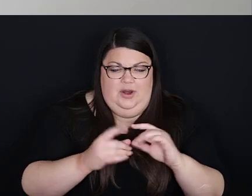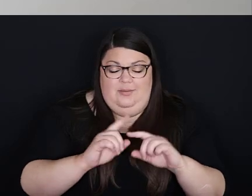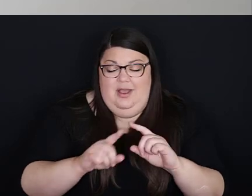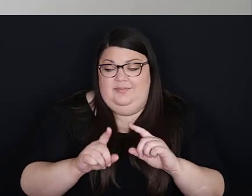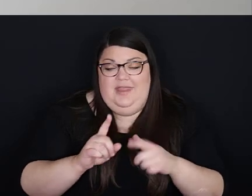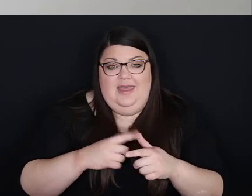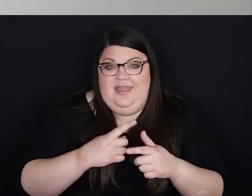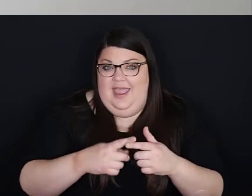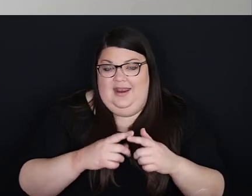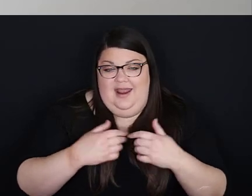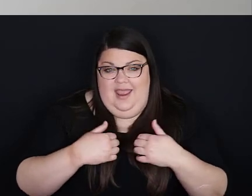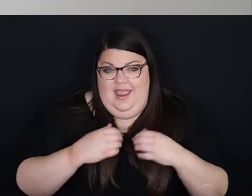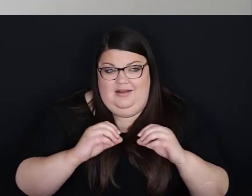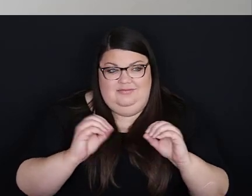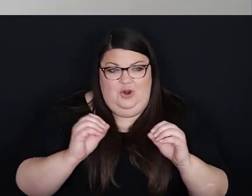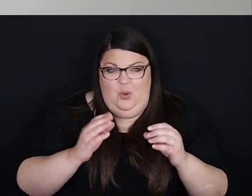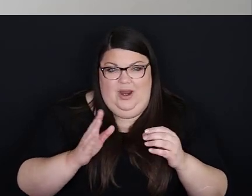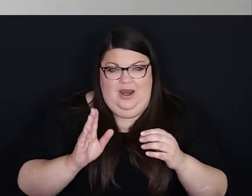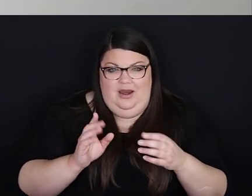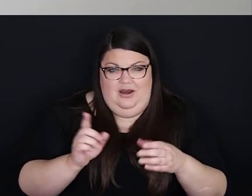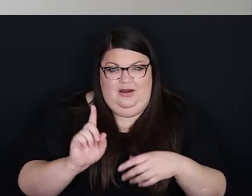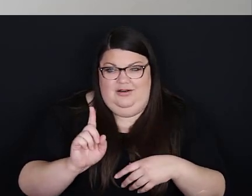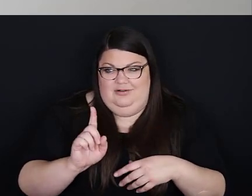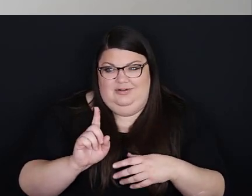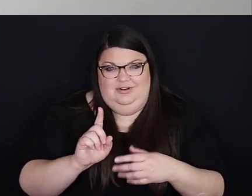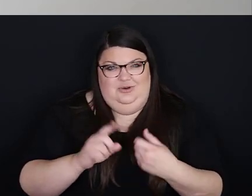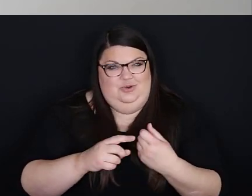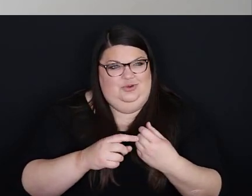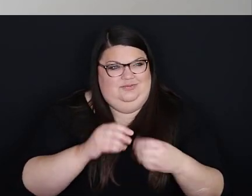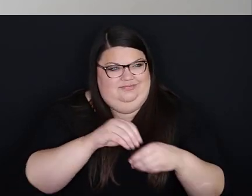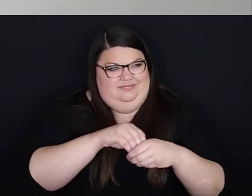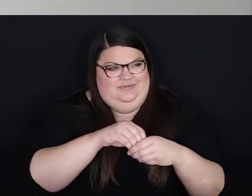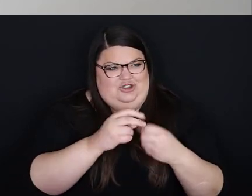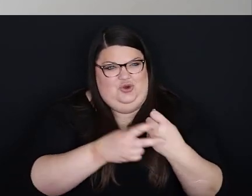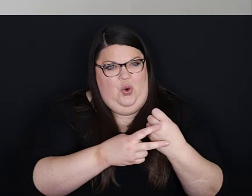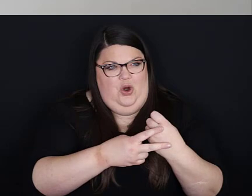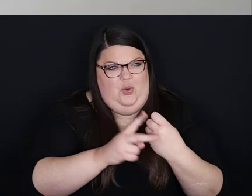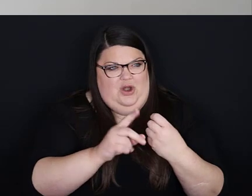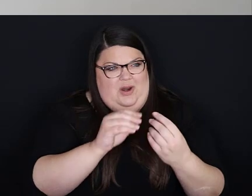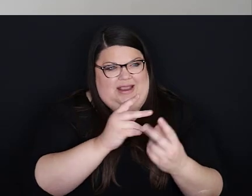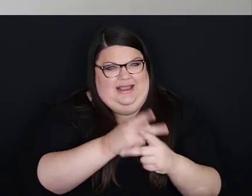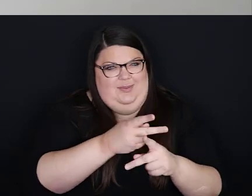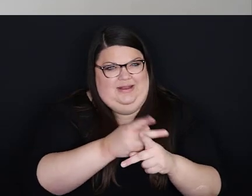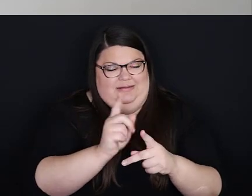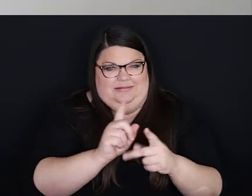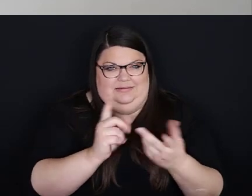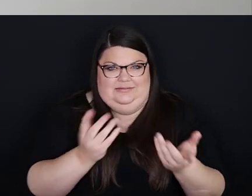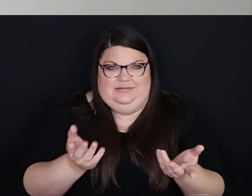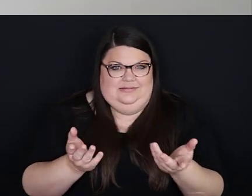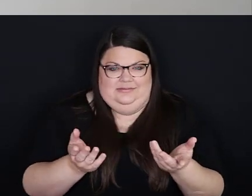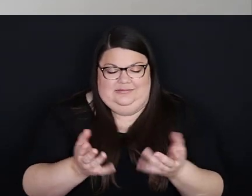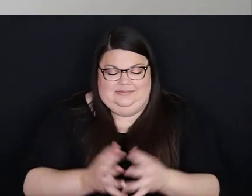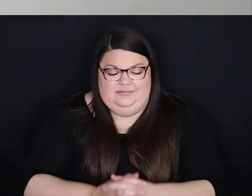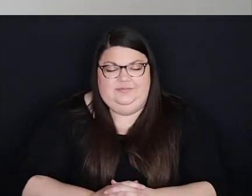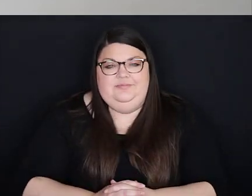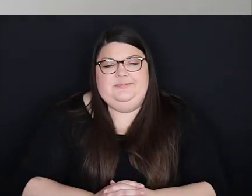then I didn't have anywhere to store it. I mean, how do you store something like that? And so